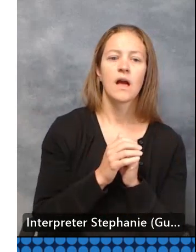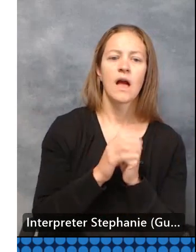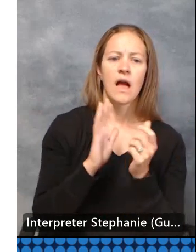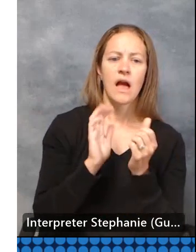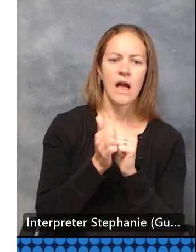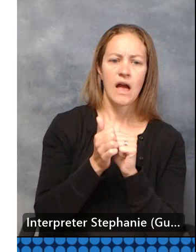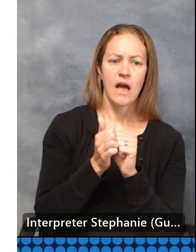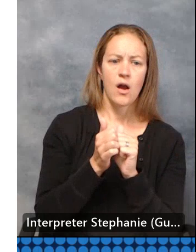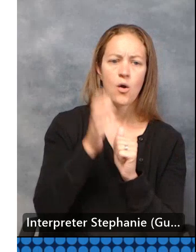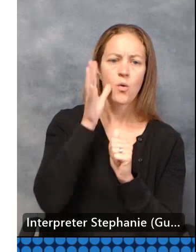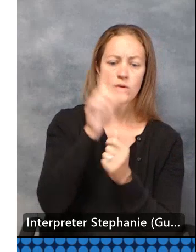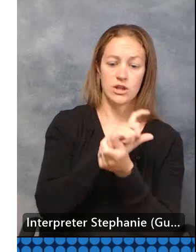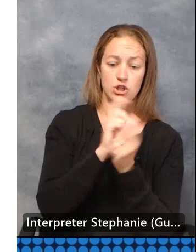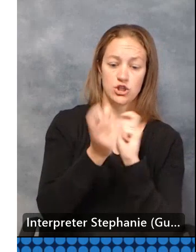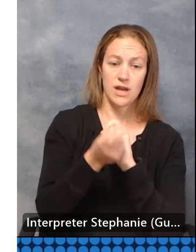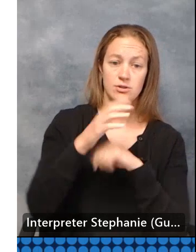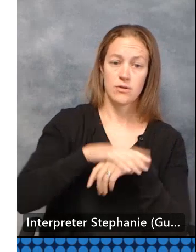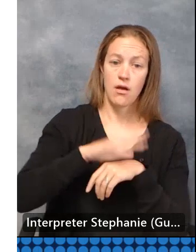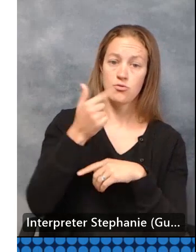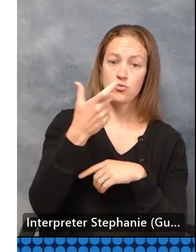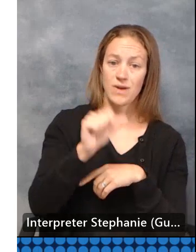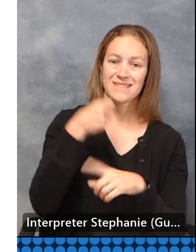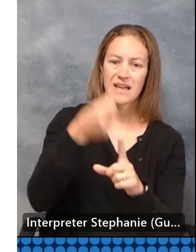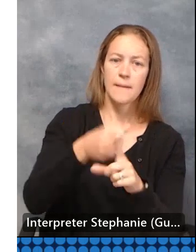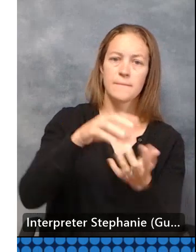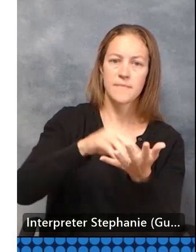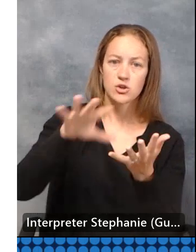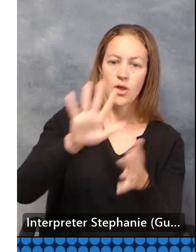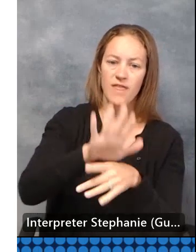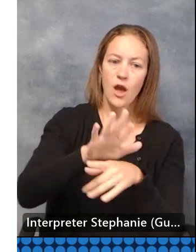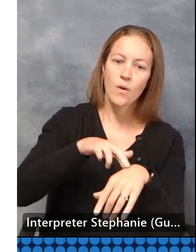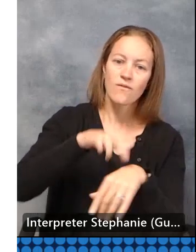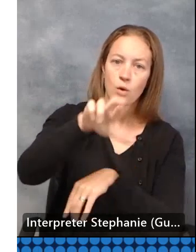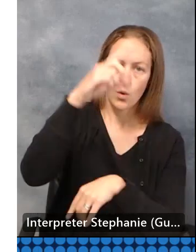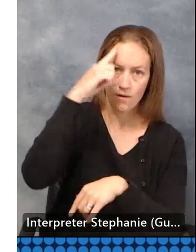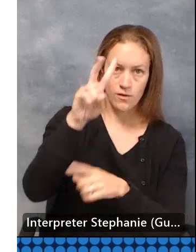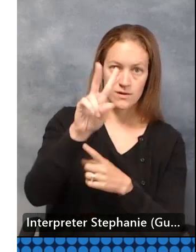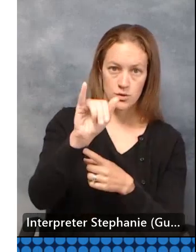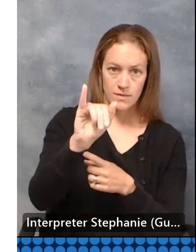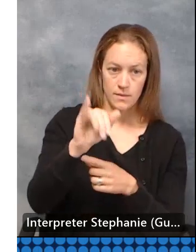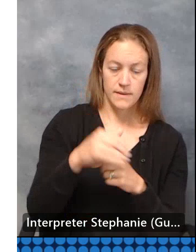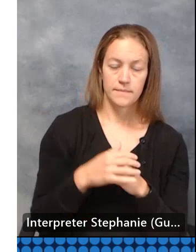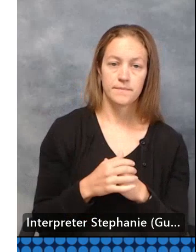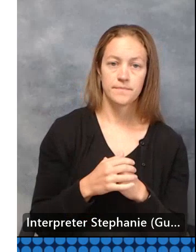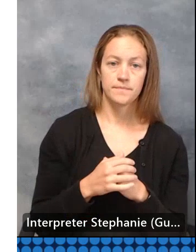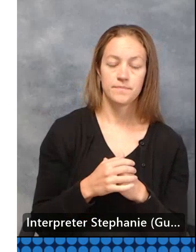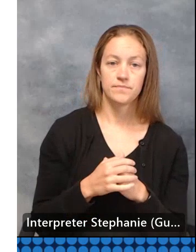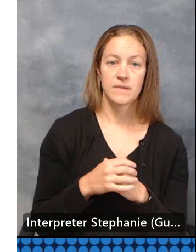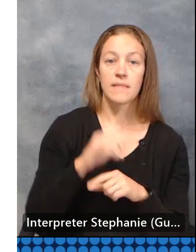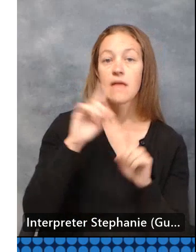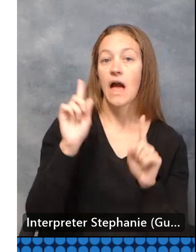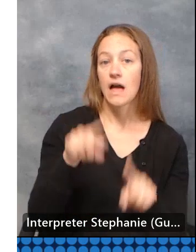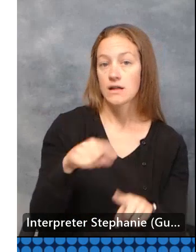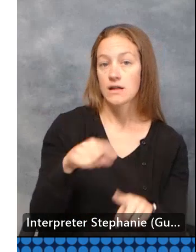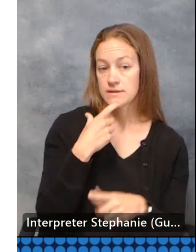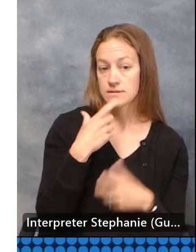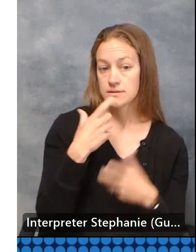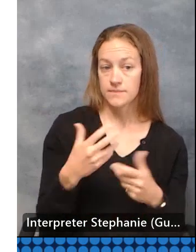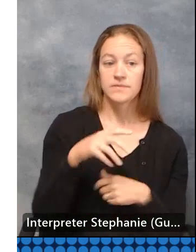regulation impact how students are referred for a visual impairment? The answer provided states,